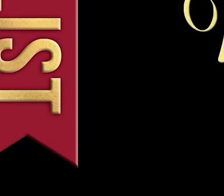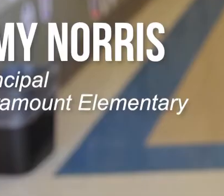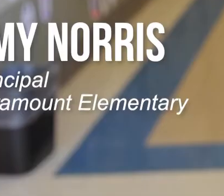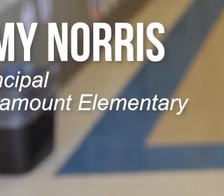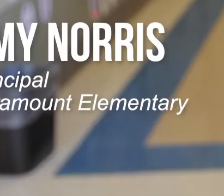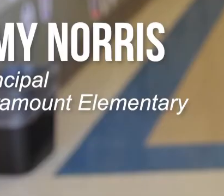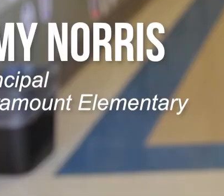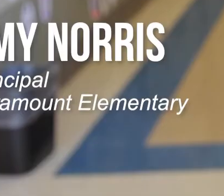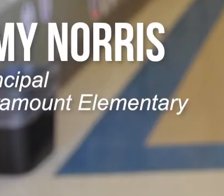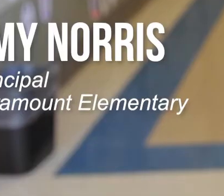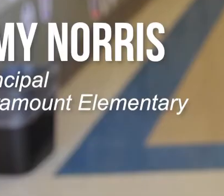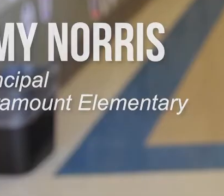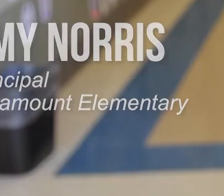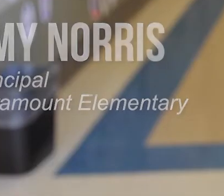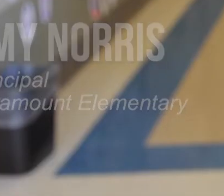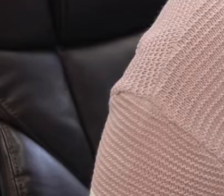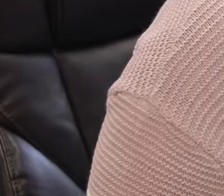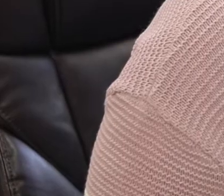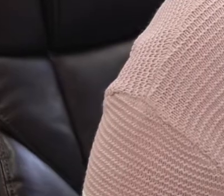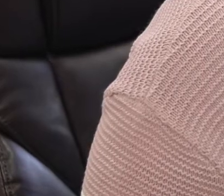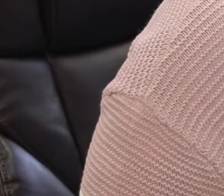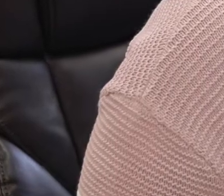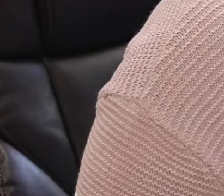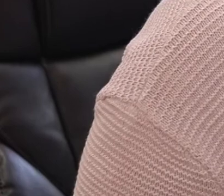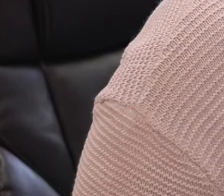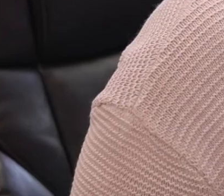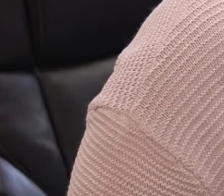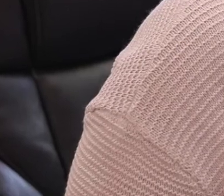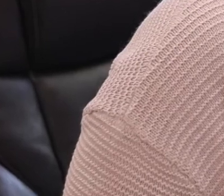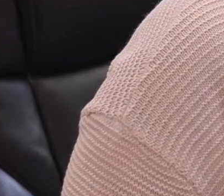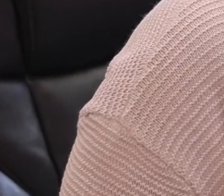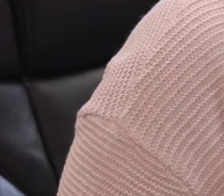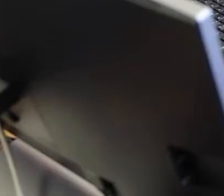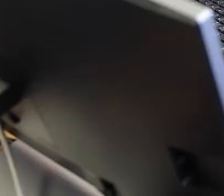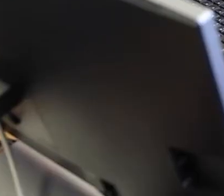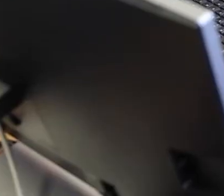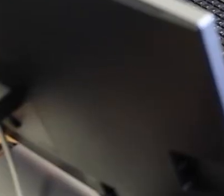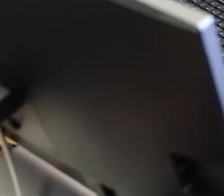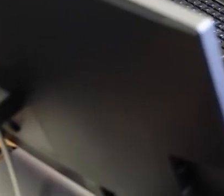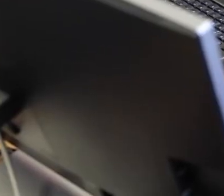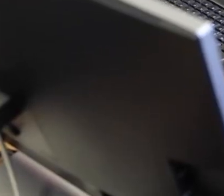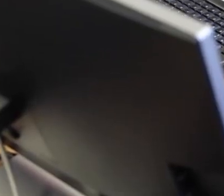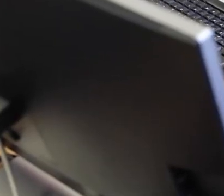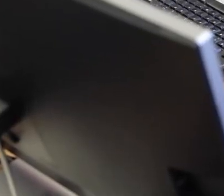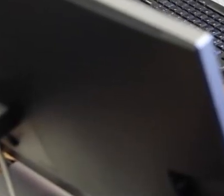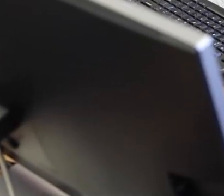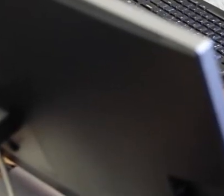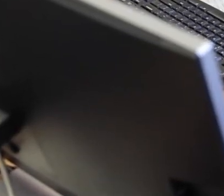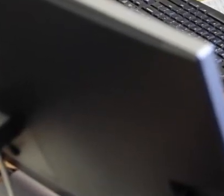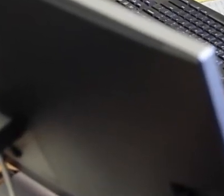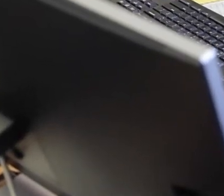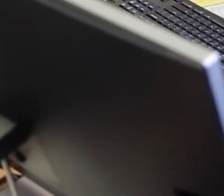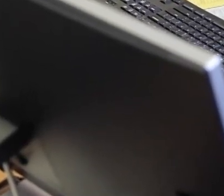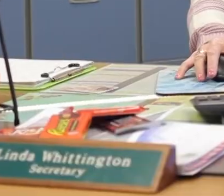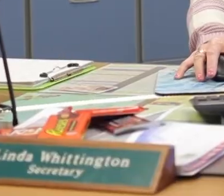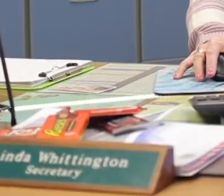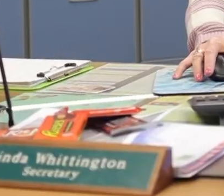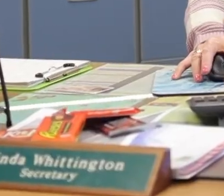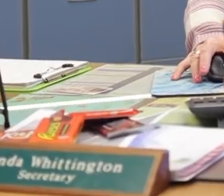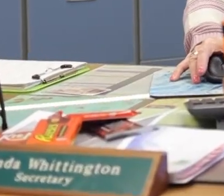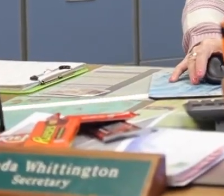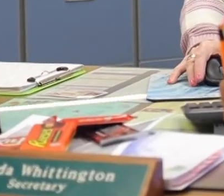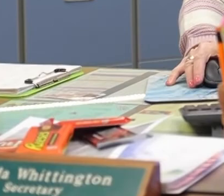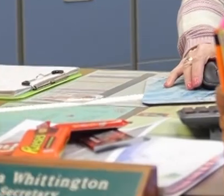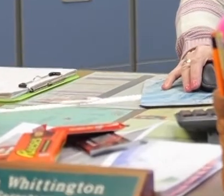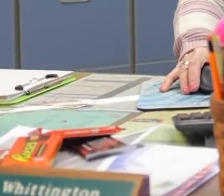Miss Whittington is the heart of the building because everything kind of runs through her. She keeps all of us on track, the teachers, myself. She just